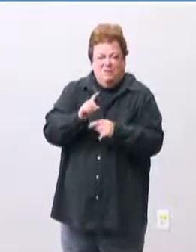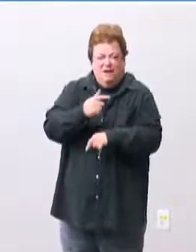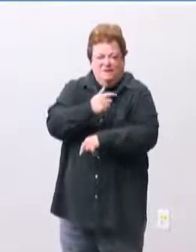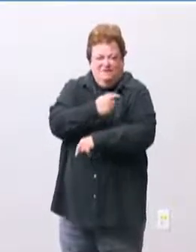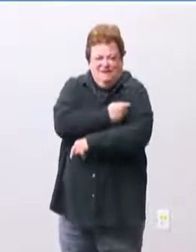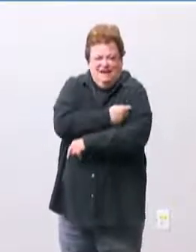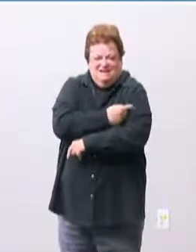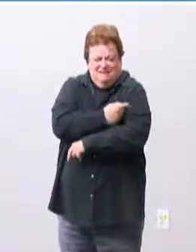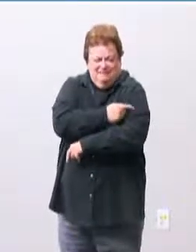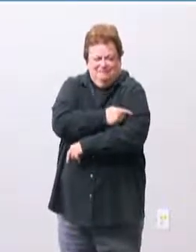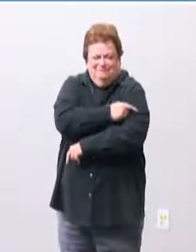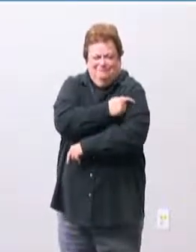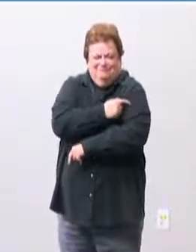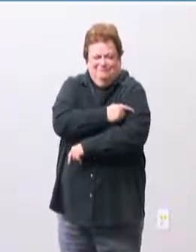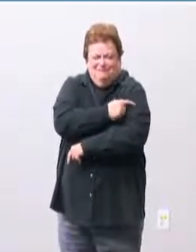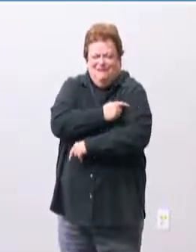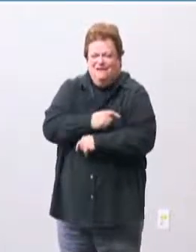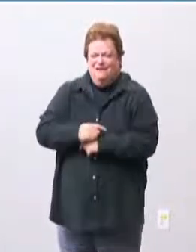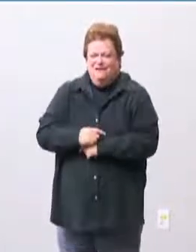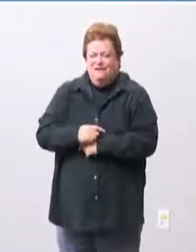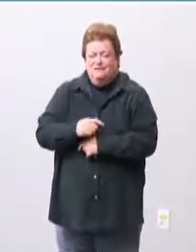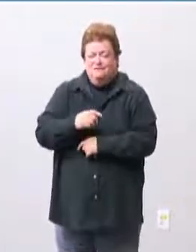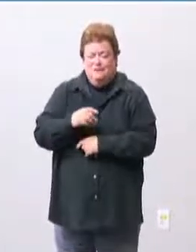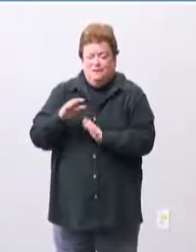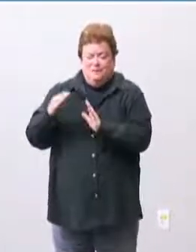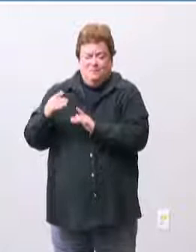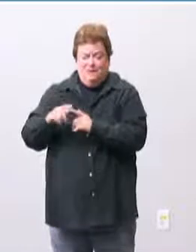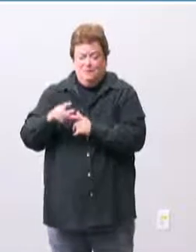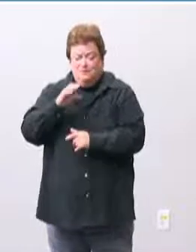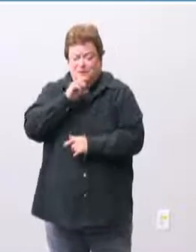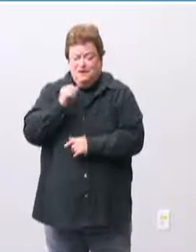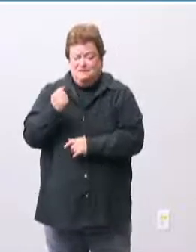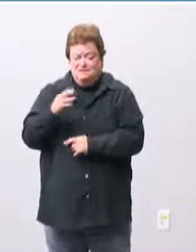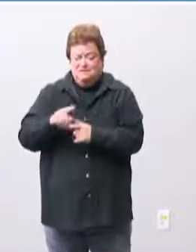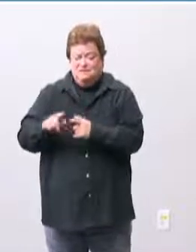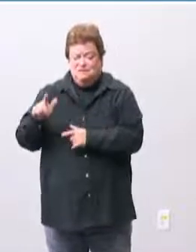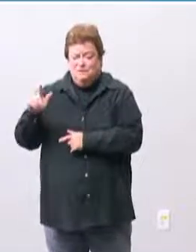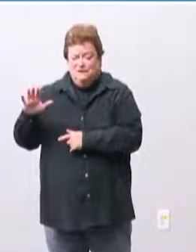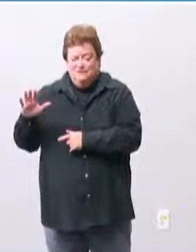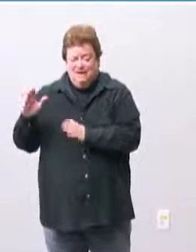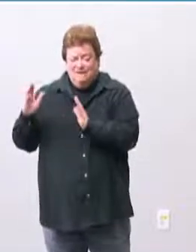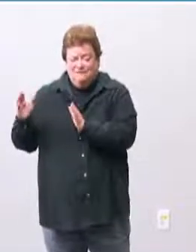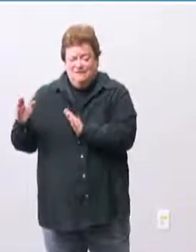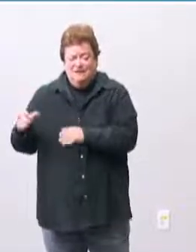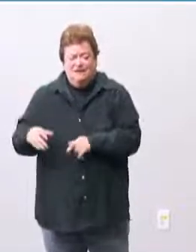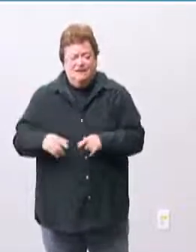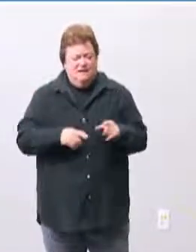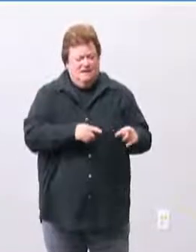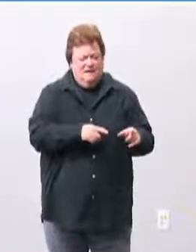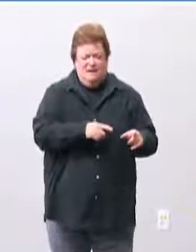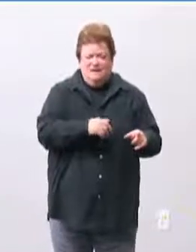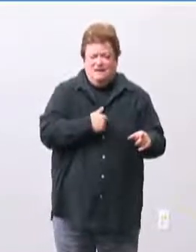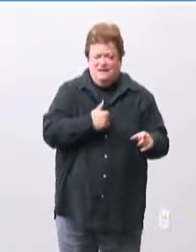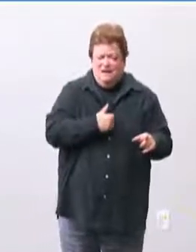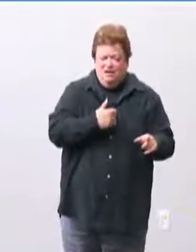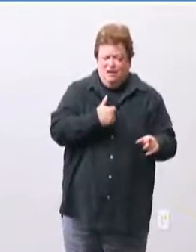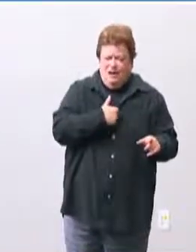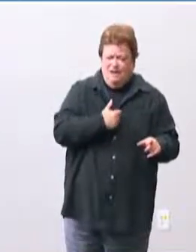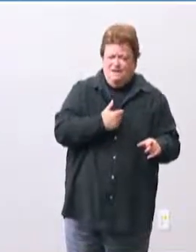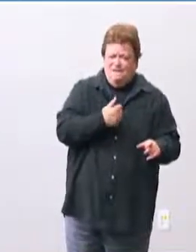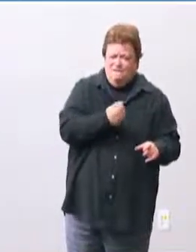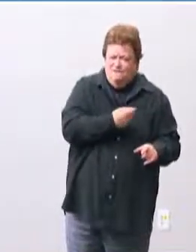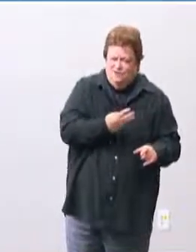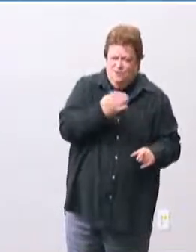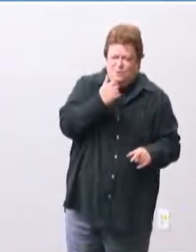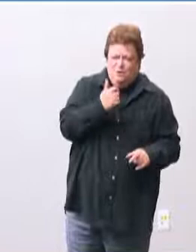And compared to 16 to 25-year-olds, kids in the trial, age 5 to 11, had fewer systemic side effects.